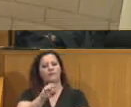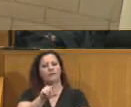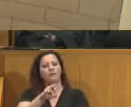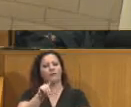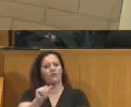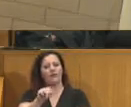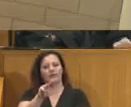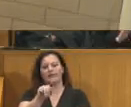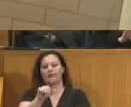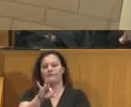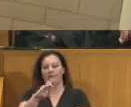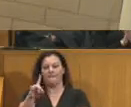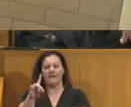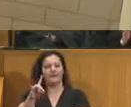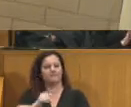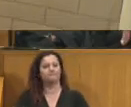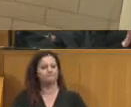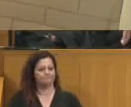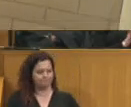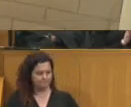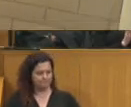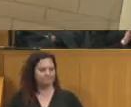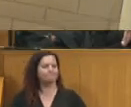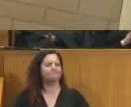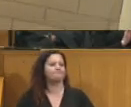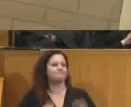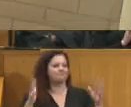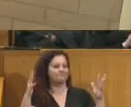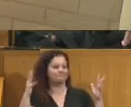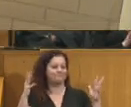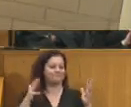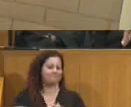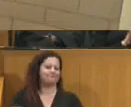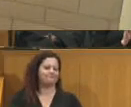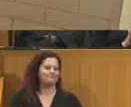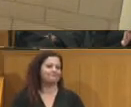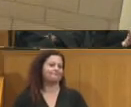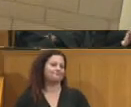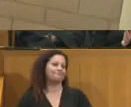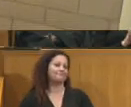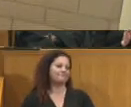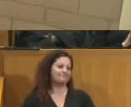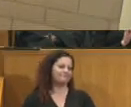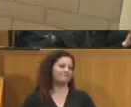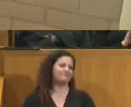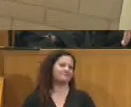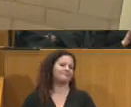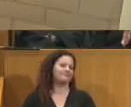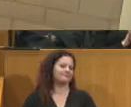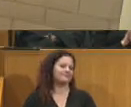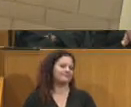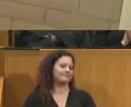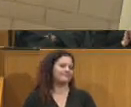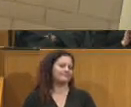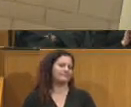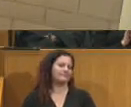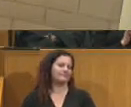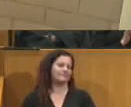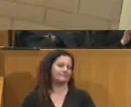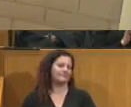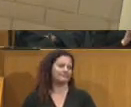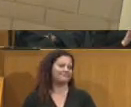constituent services staff, city manager and assistant city managers, past and present, and the couriers that deliver council